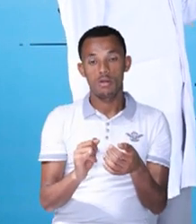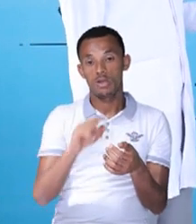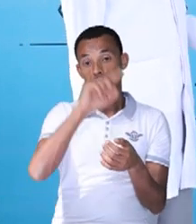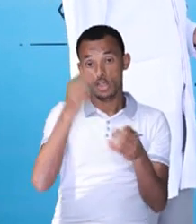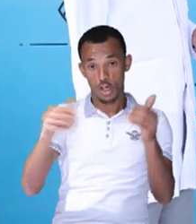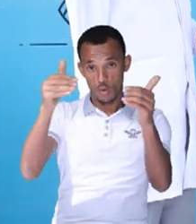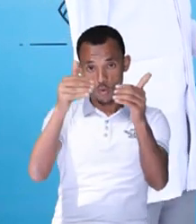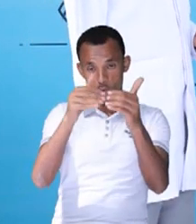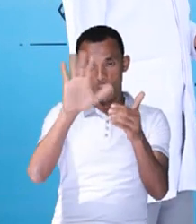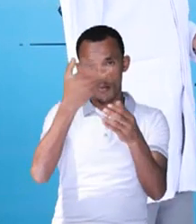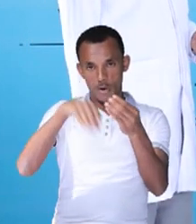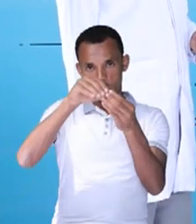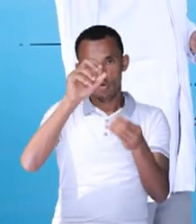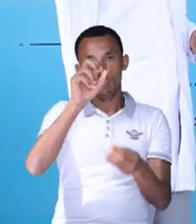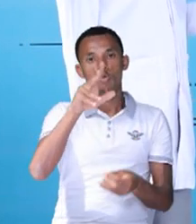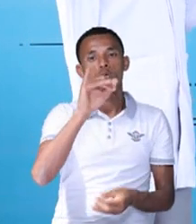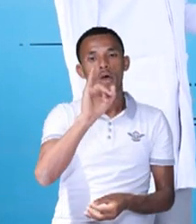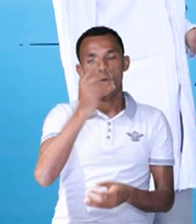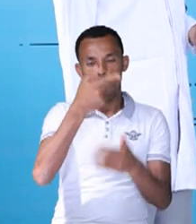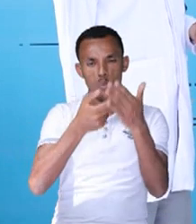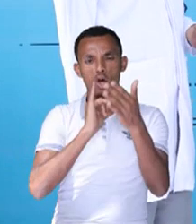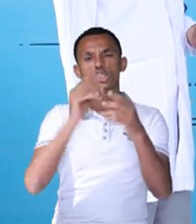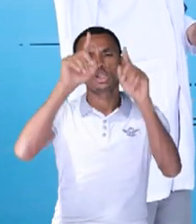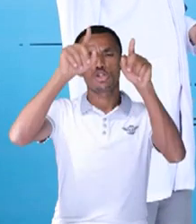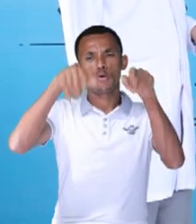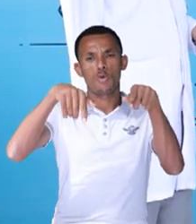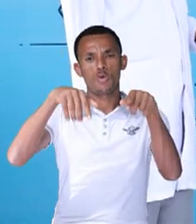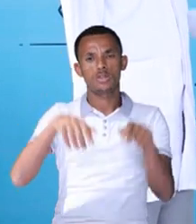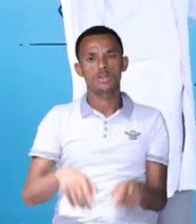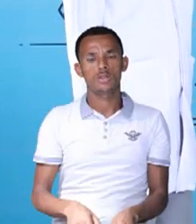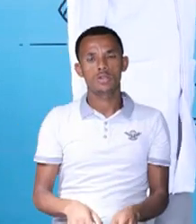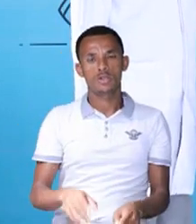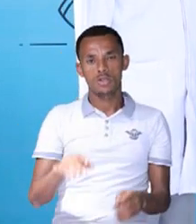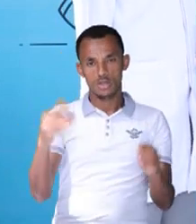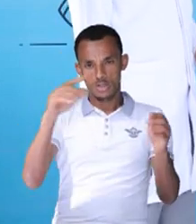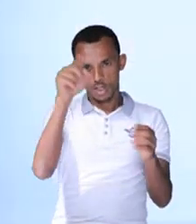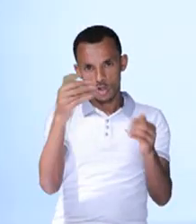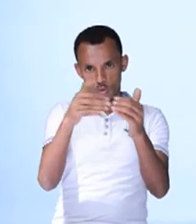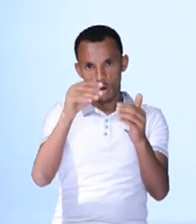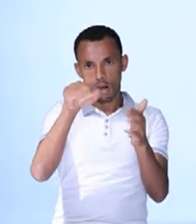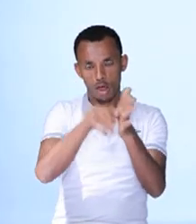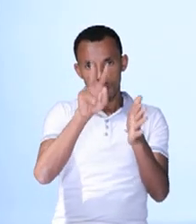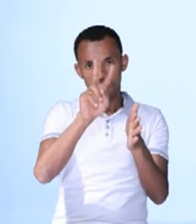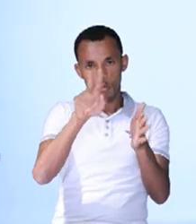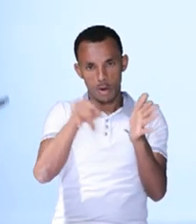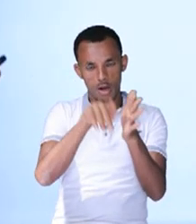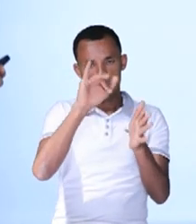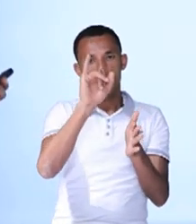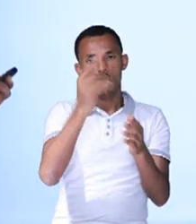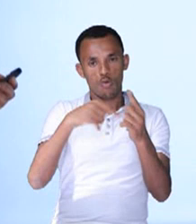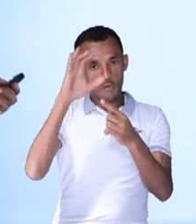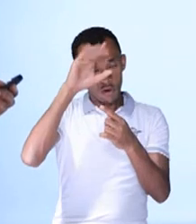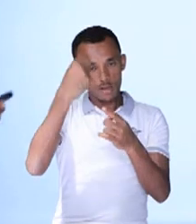z is equal to 5 plus 12i, what is the modulus? Z is equal to negative 2 minus I. So